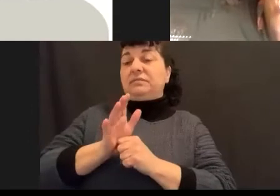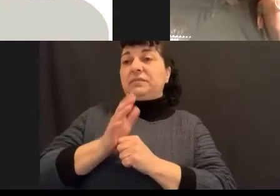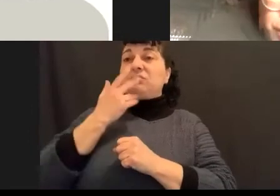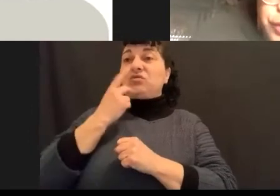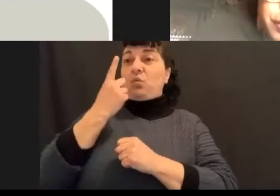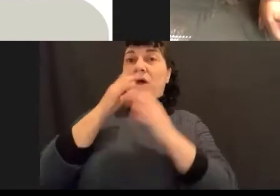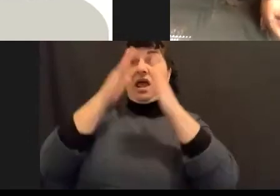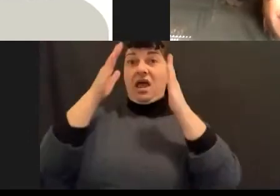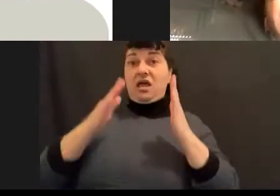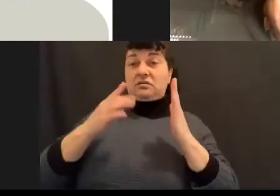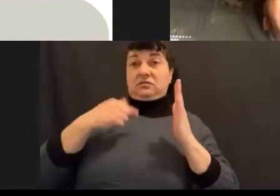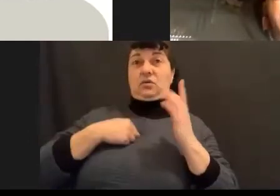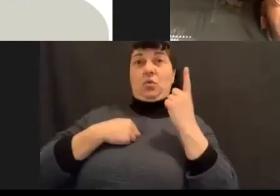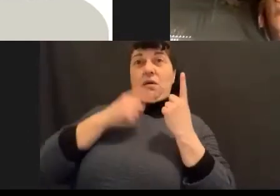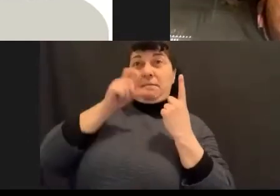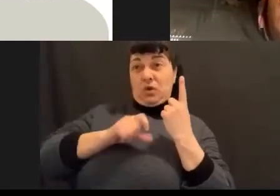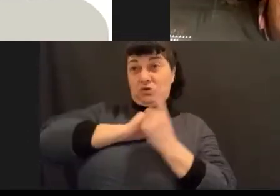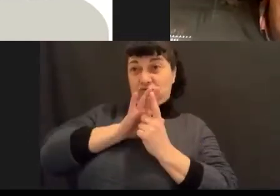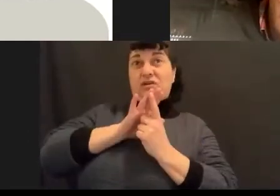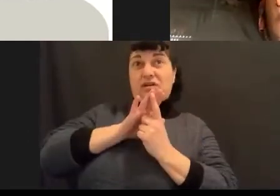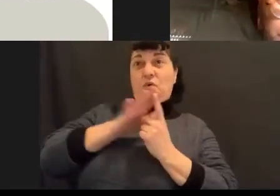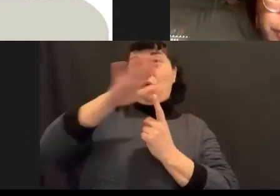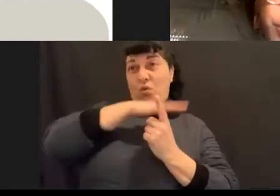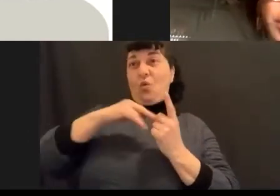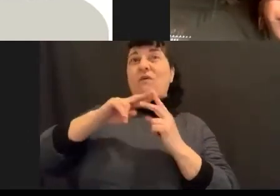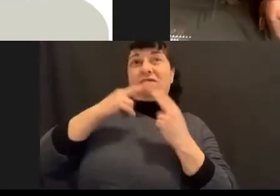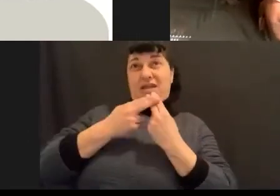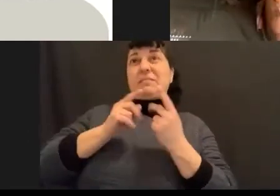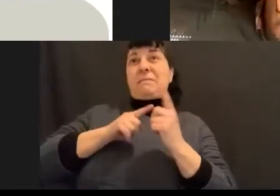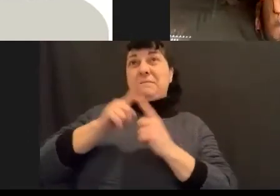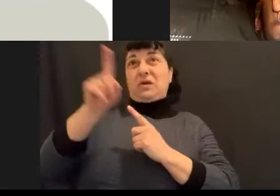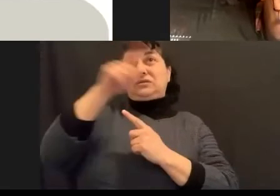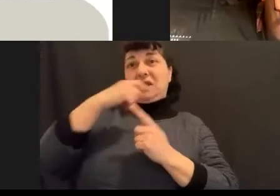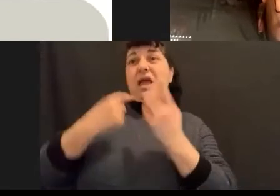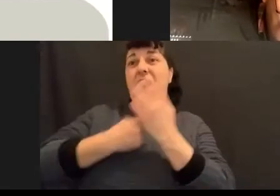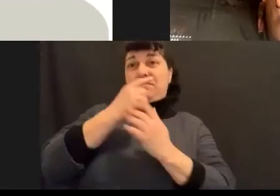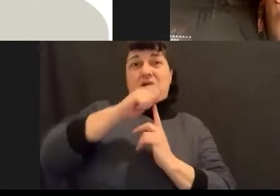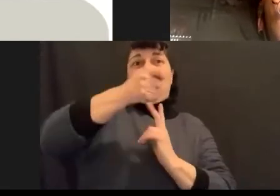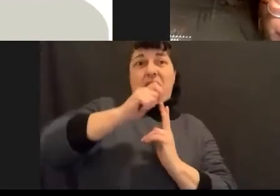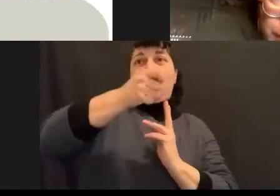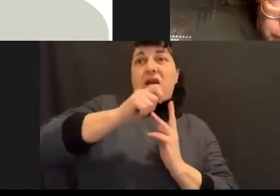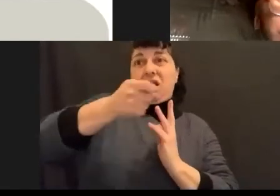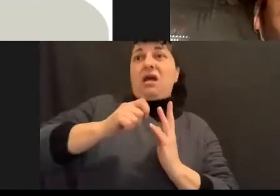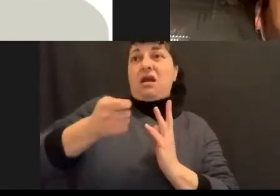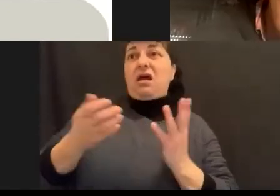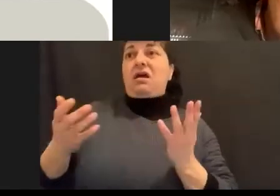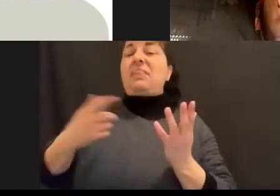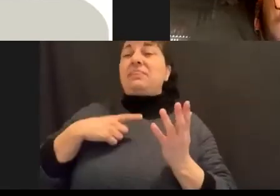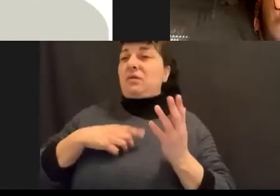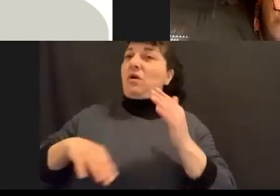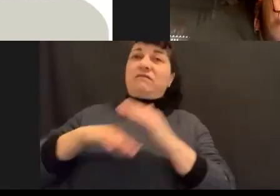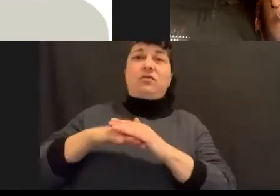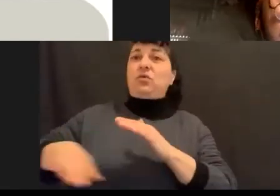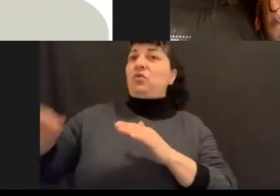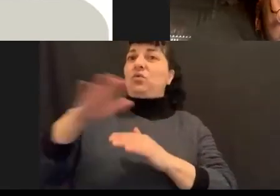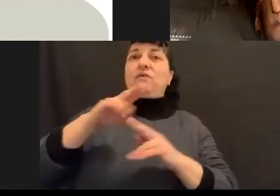COVID, almost everybody in that family gets infected with COVID. So that's another reason why it's been very important for us to lock down whole families when there's been a case